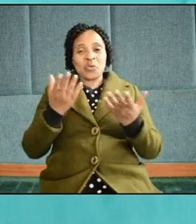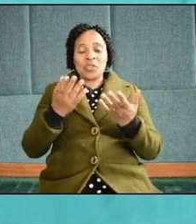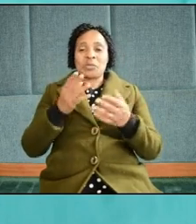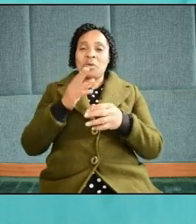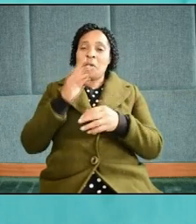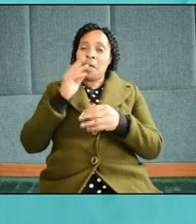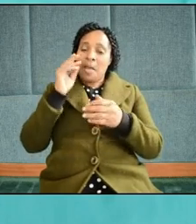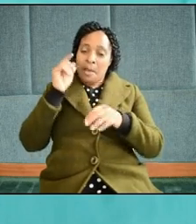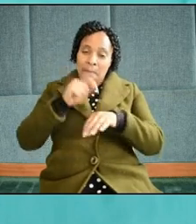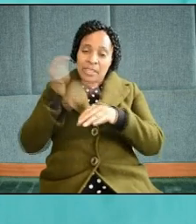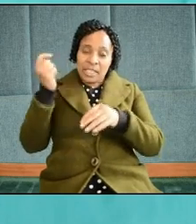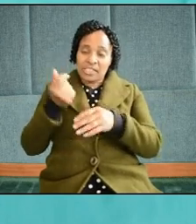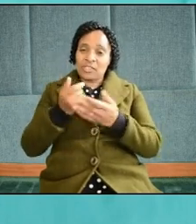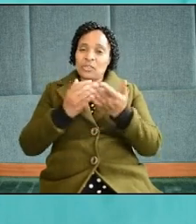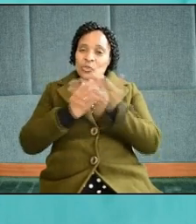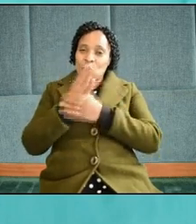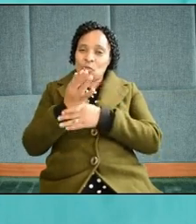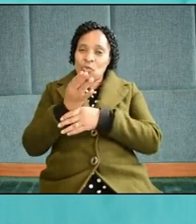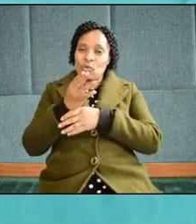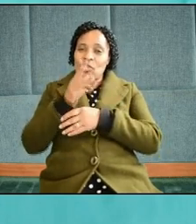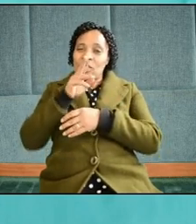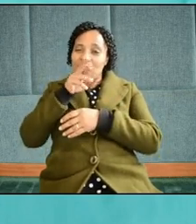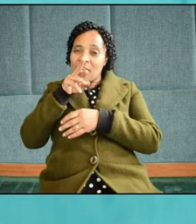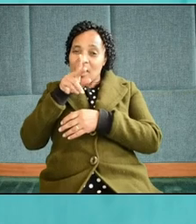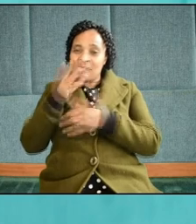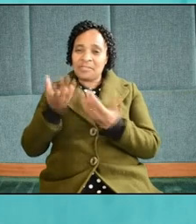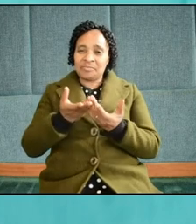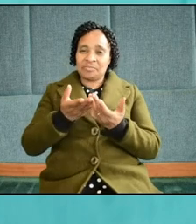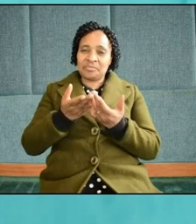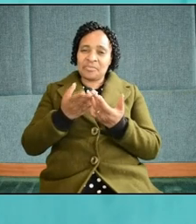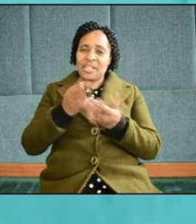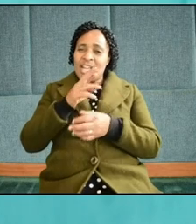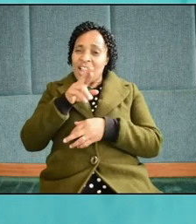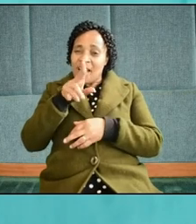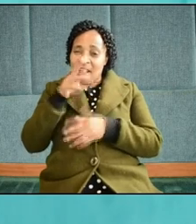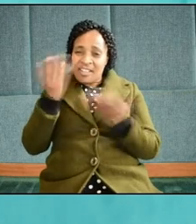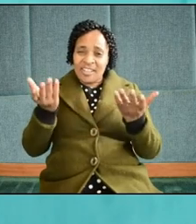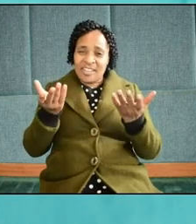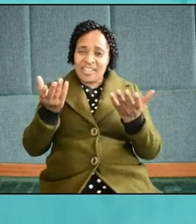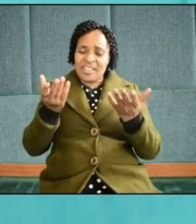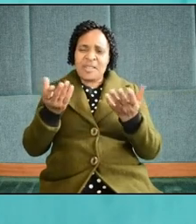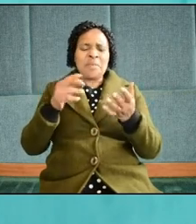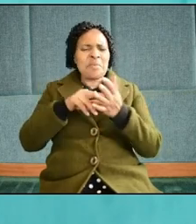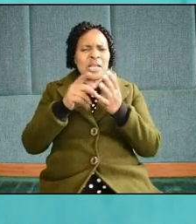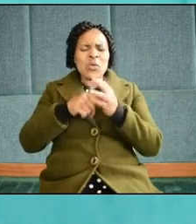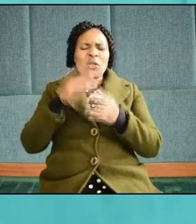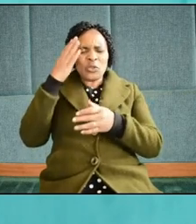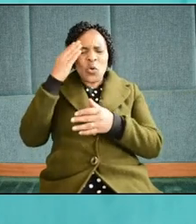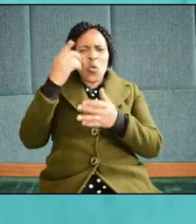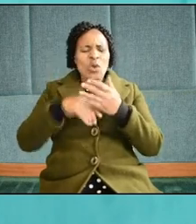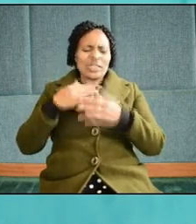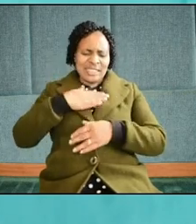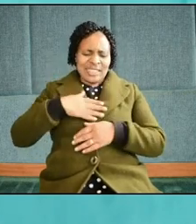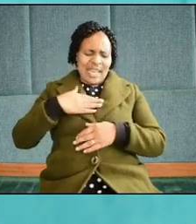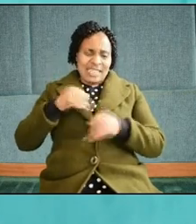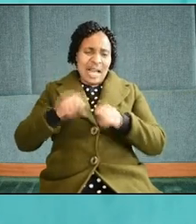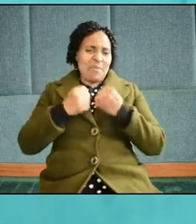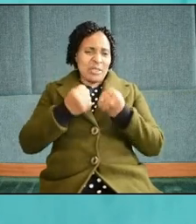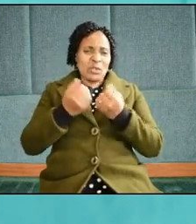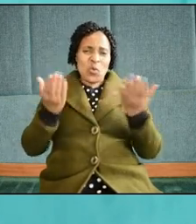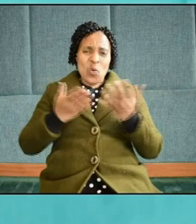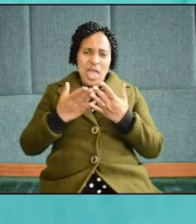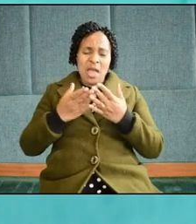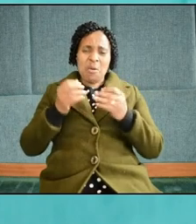serpents. Now, also, being beaten by a serpent, you know, there's all that science that happens where